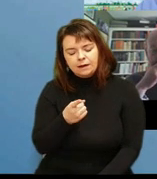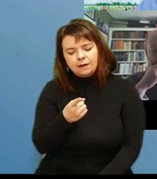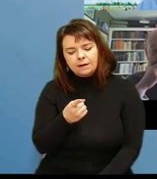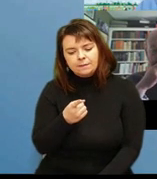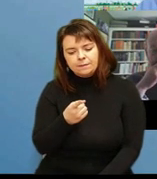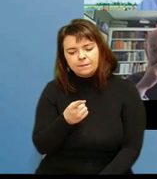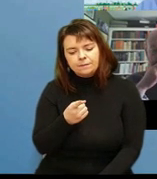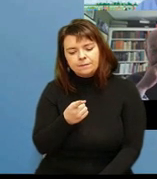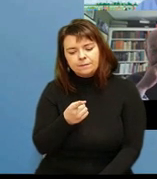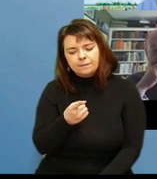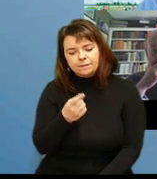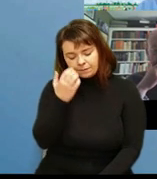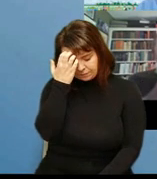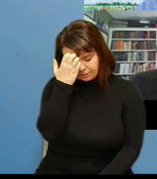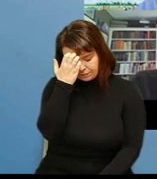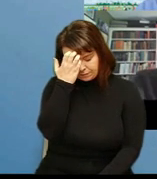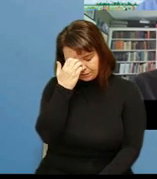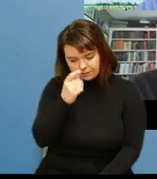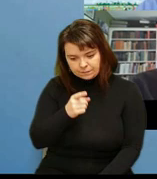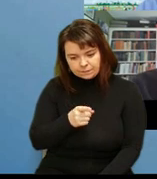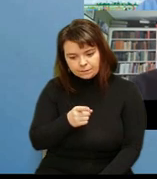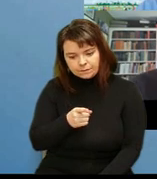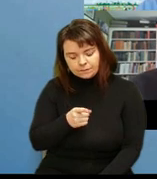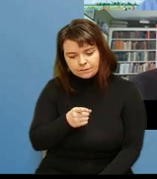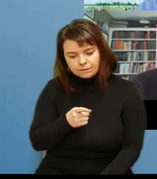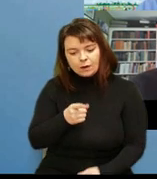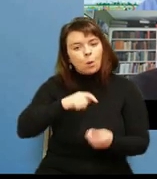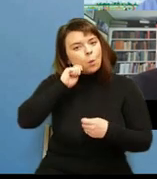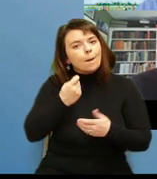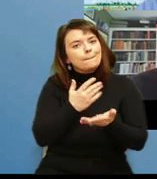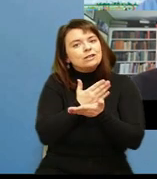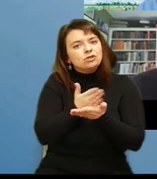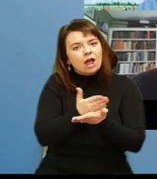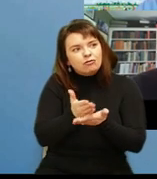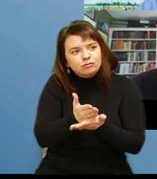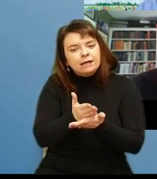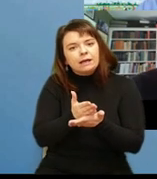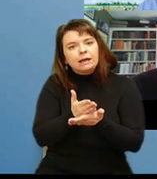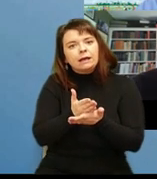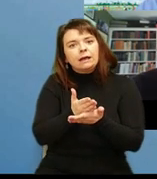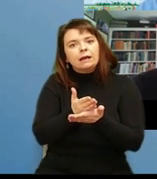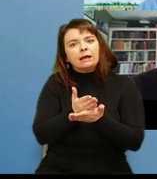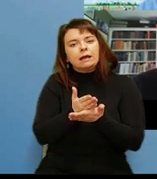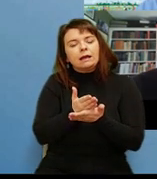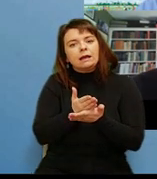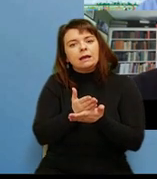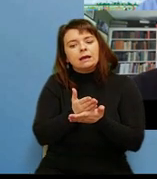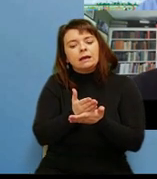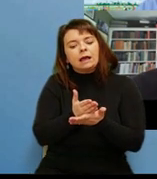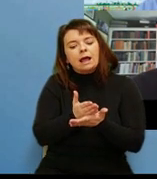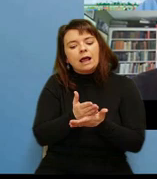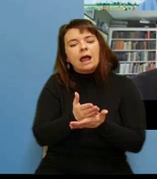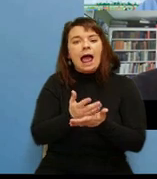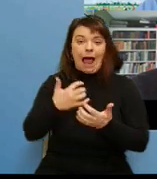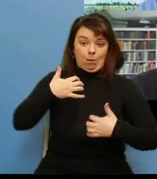There is background papers that we will be sharing at some point, I think in April,